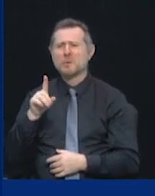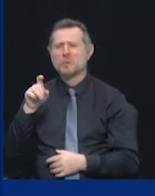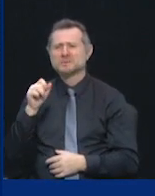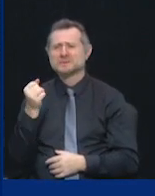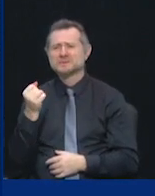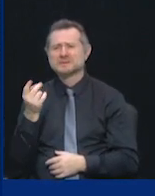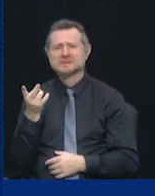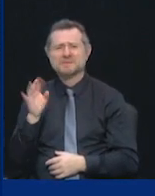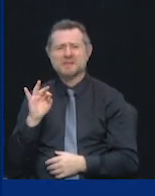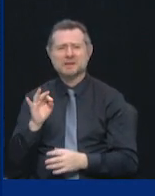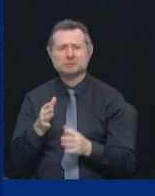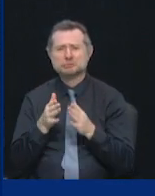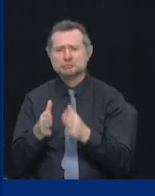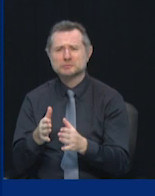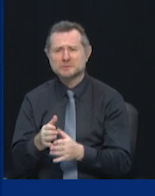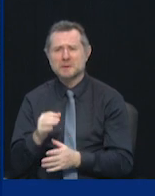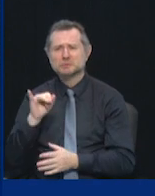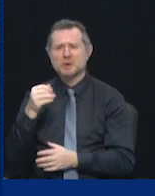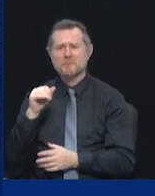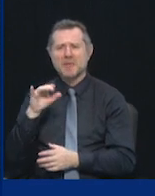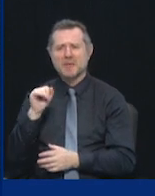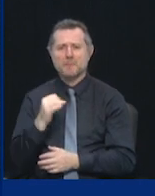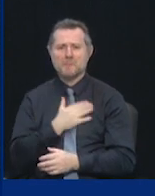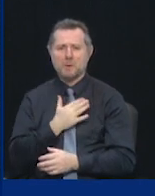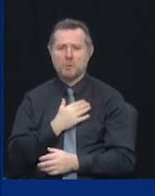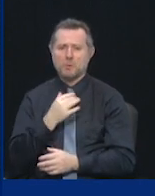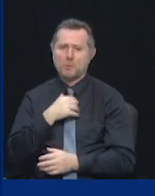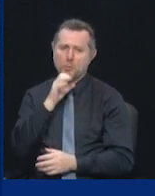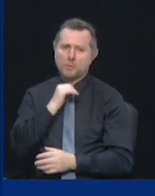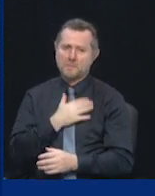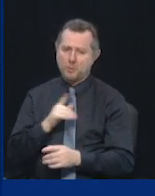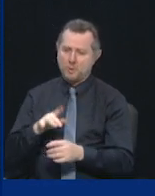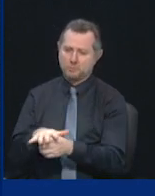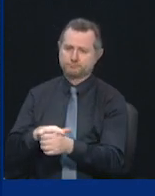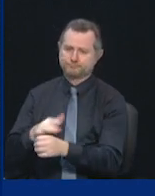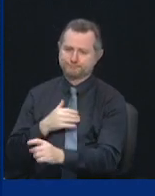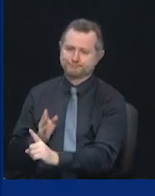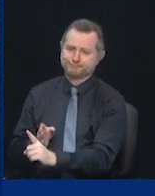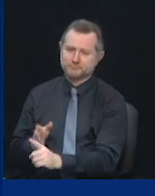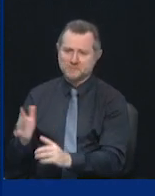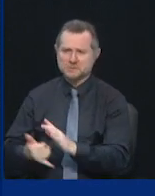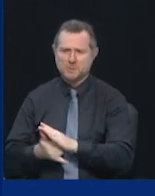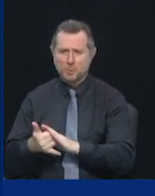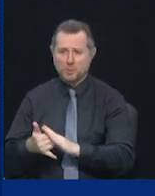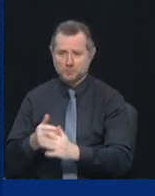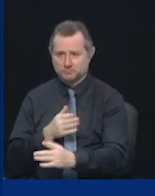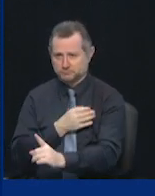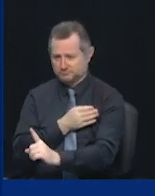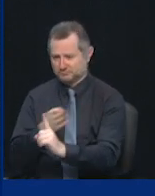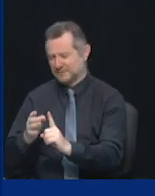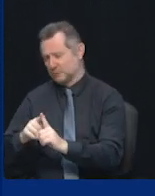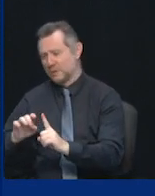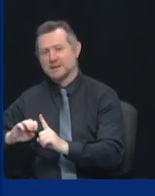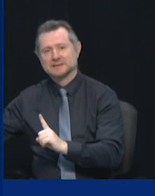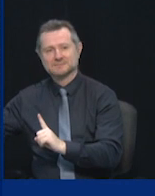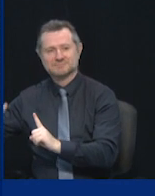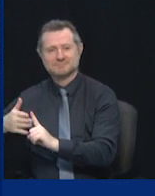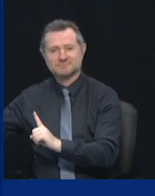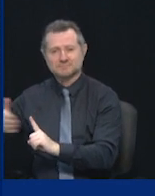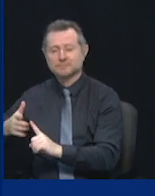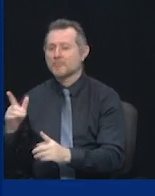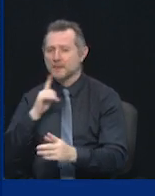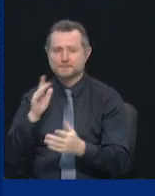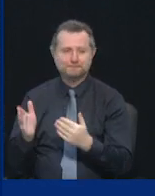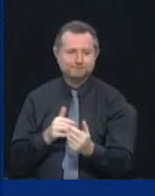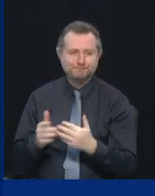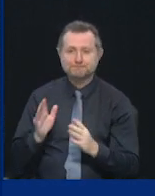Jamaica. It's as far east as the subway goes in Queens. Different